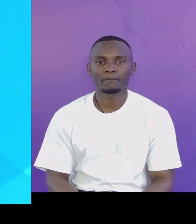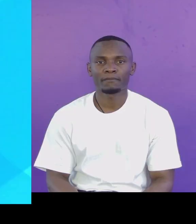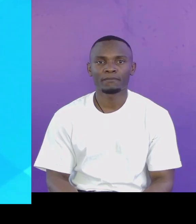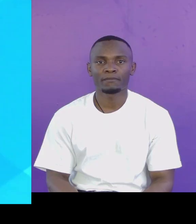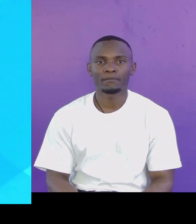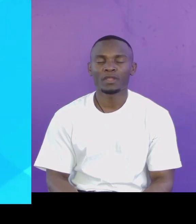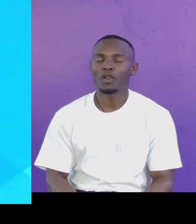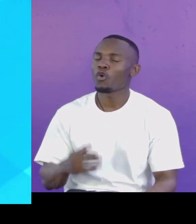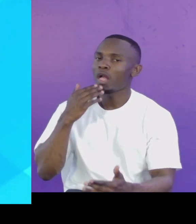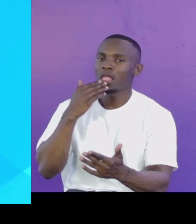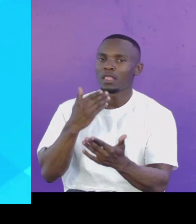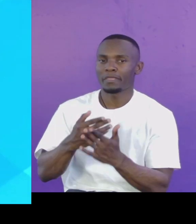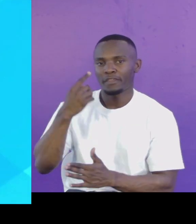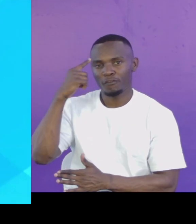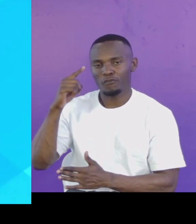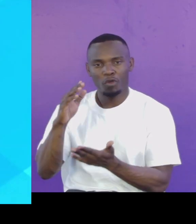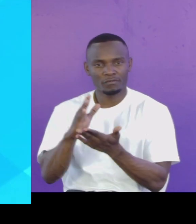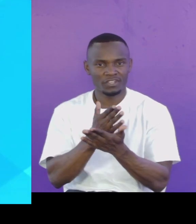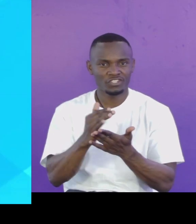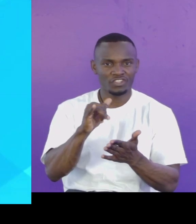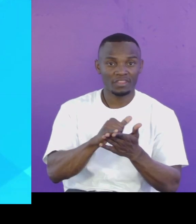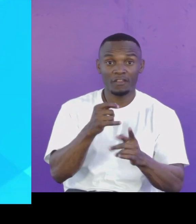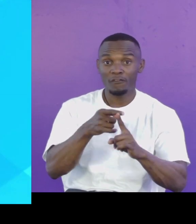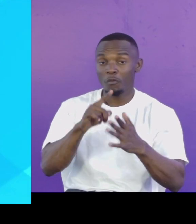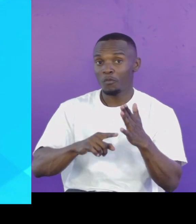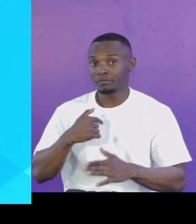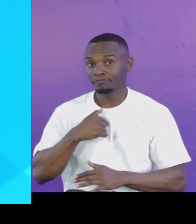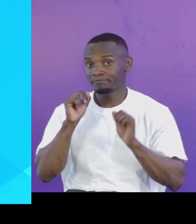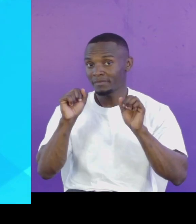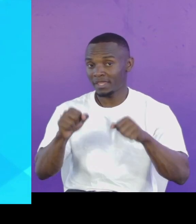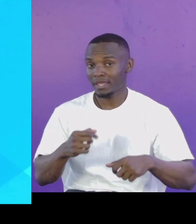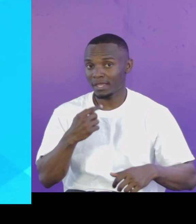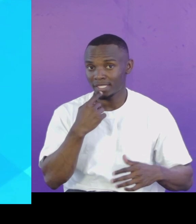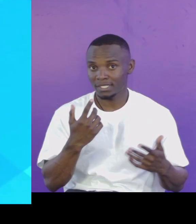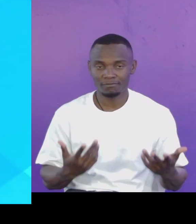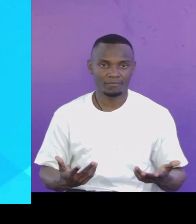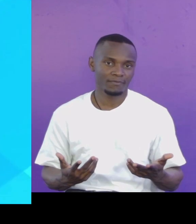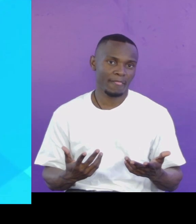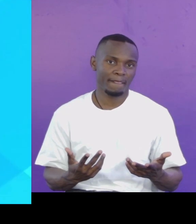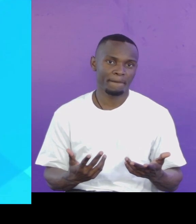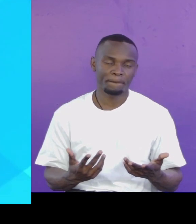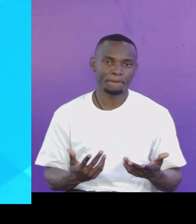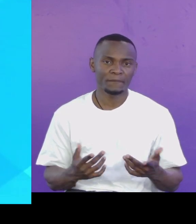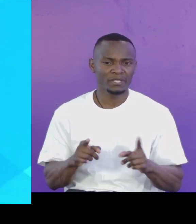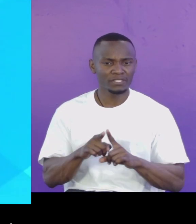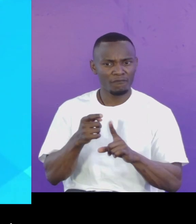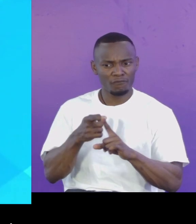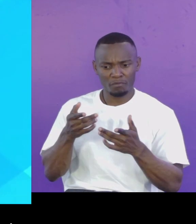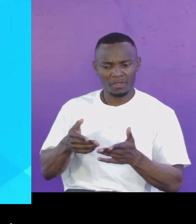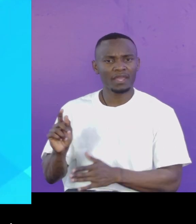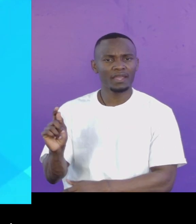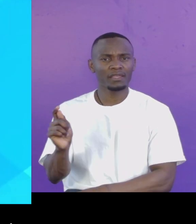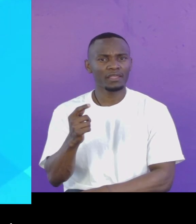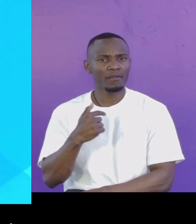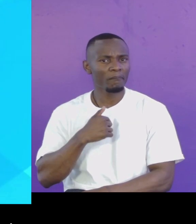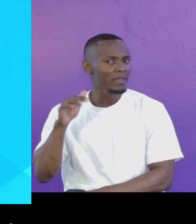Thanks for sharing that. And from what I can say is, I think even from Kenya, I've heard